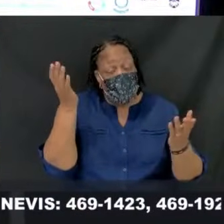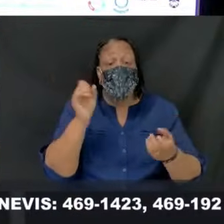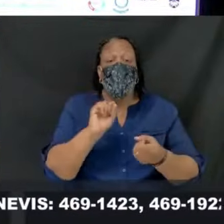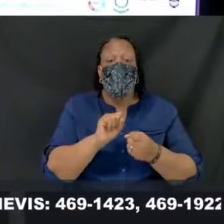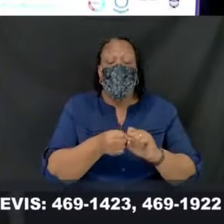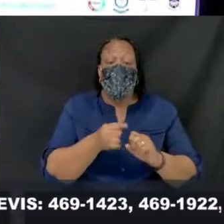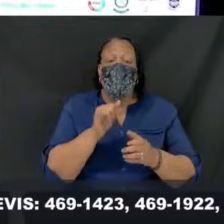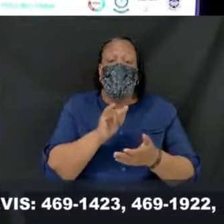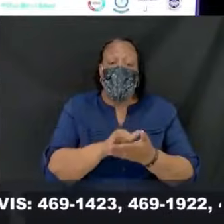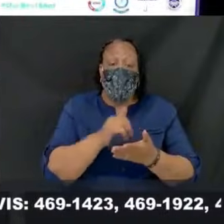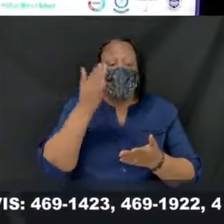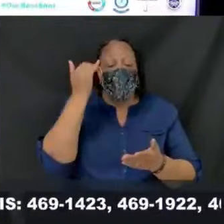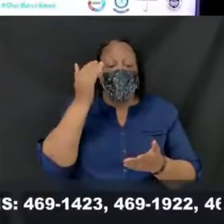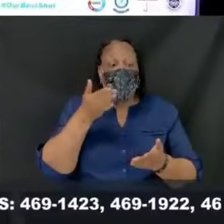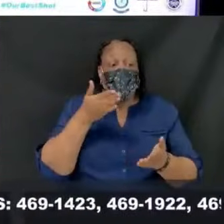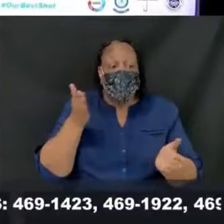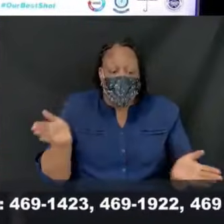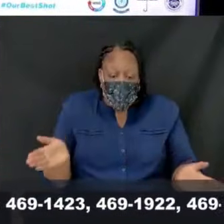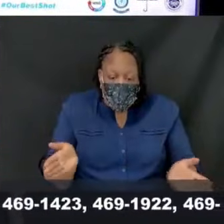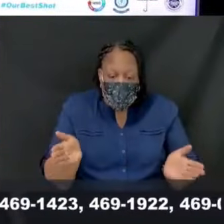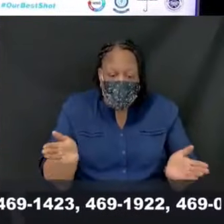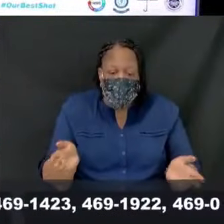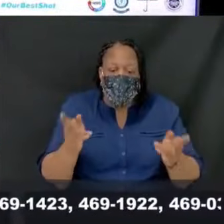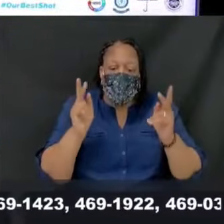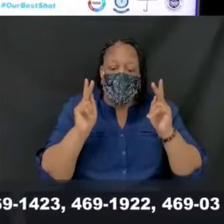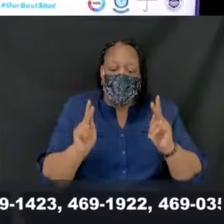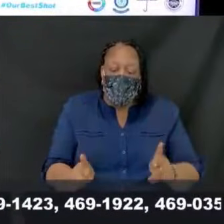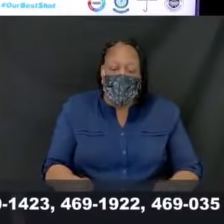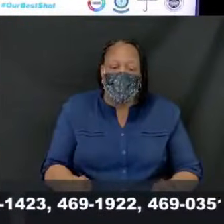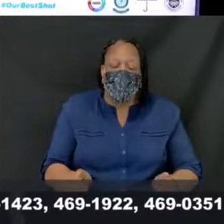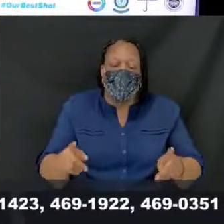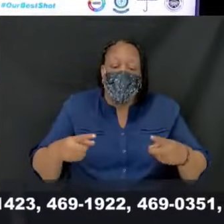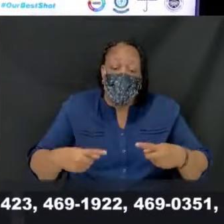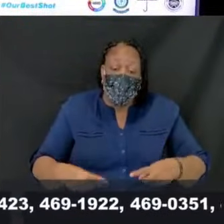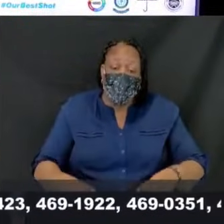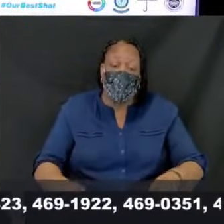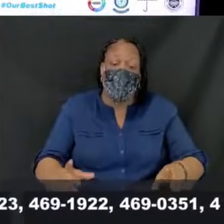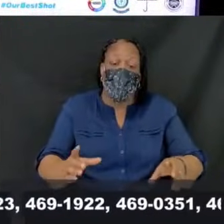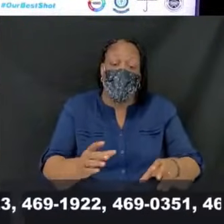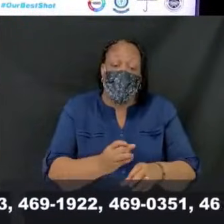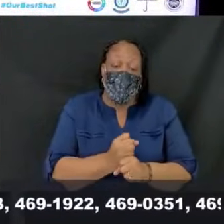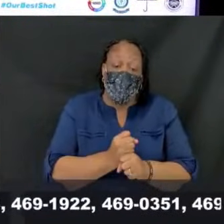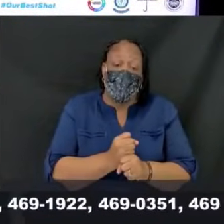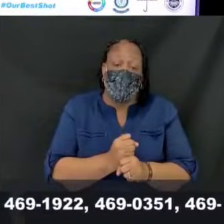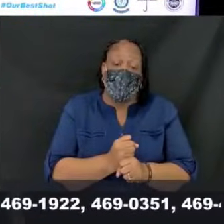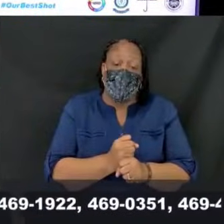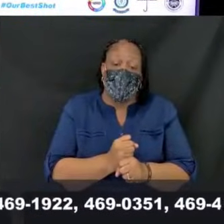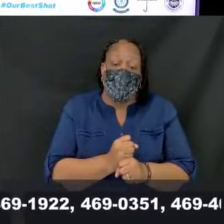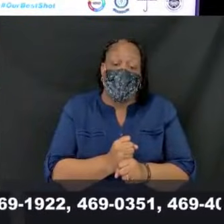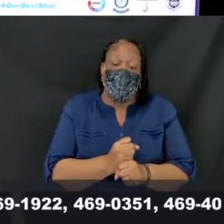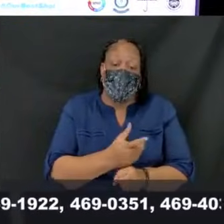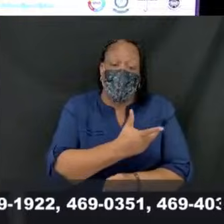thing. So that sort of an argument, not even God will argue like that.